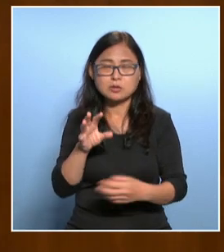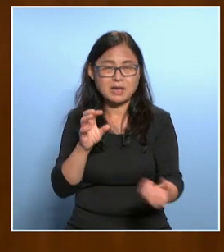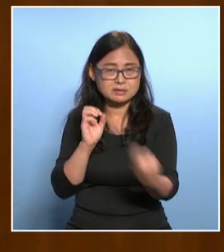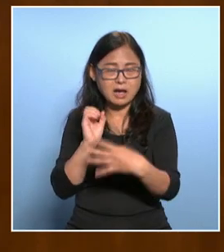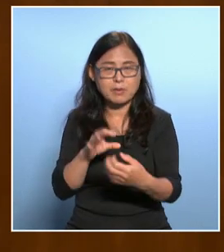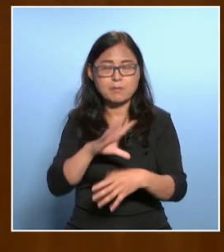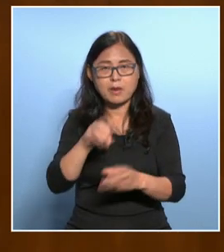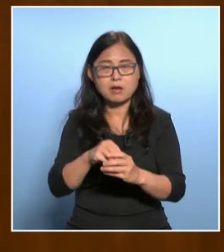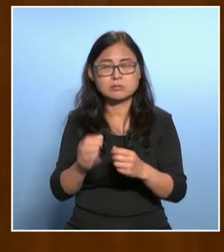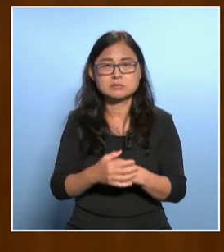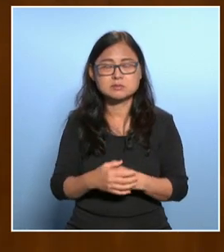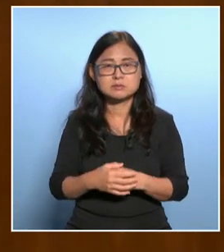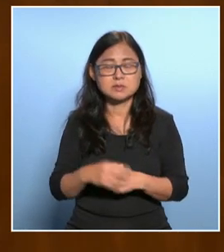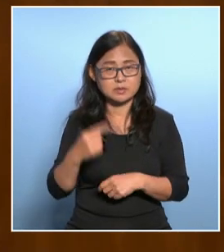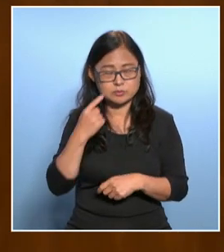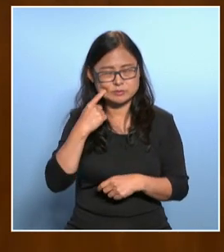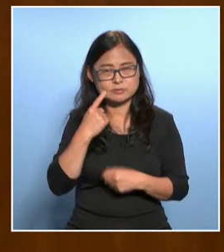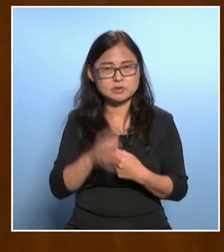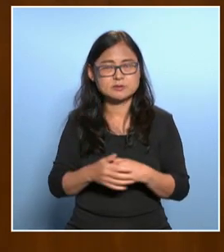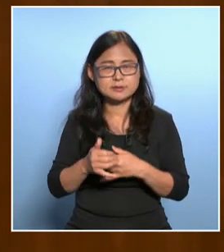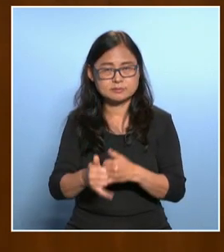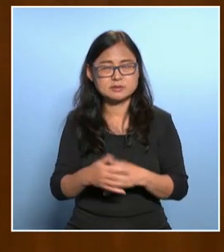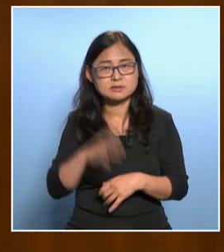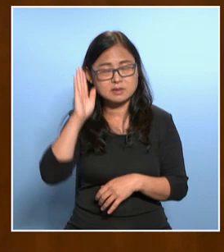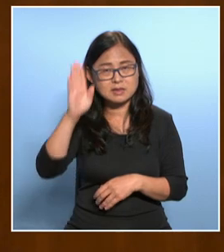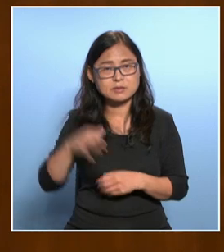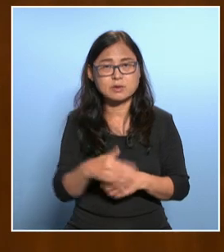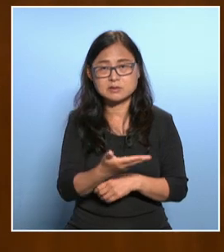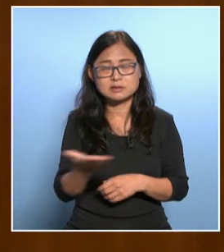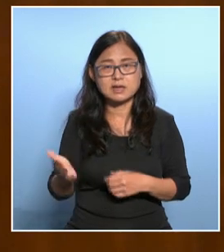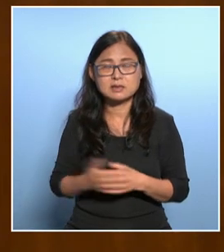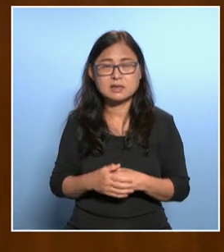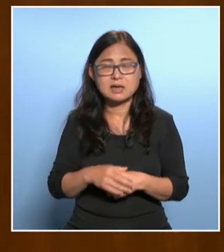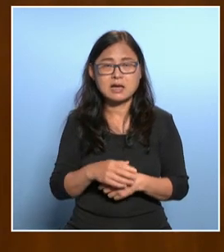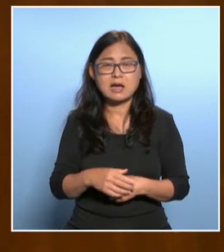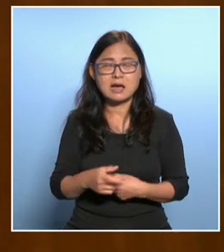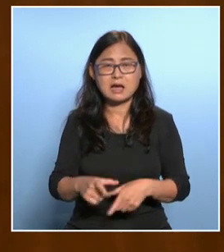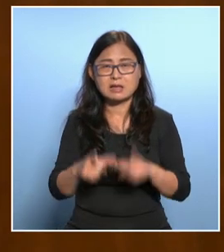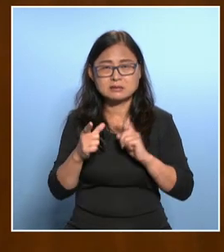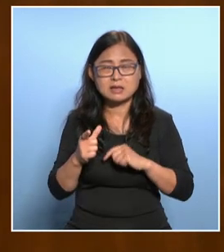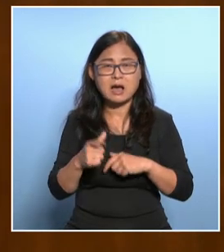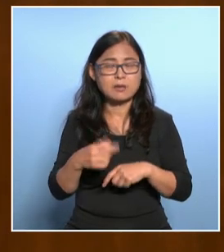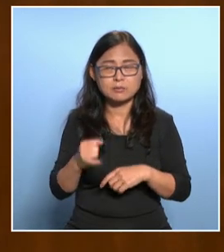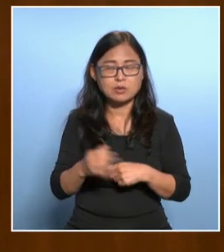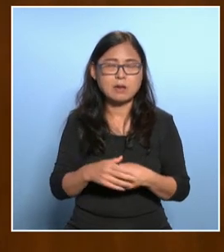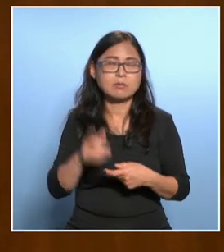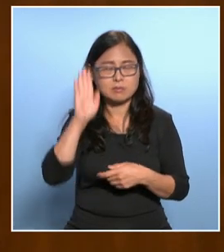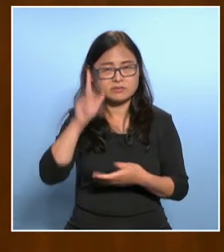So we will strictly stick to the time limit of 4 minutes question and answer. So